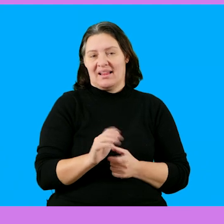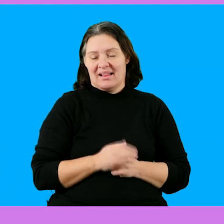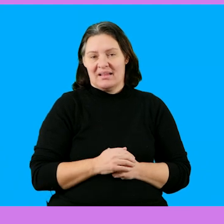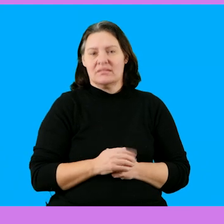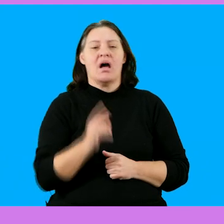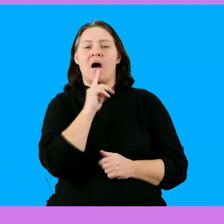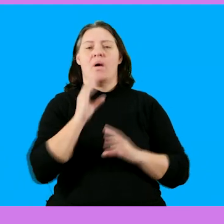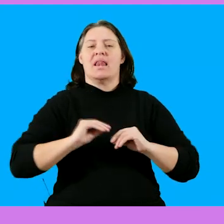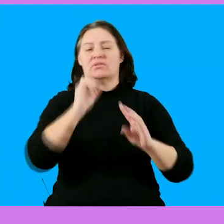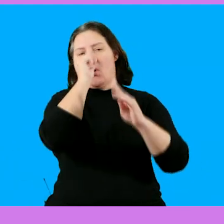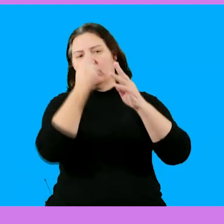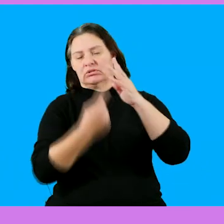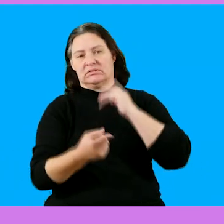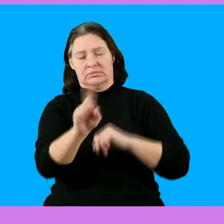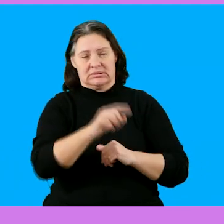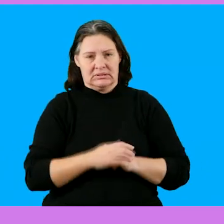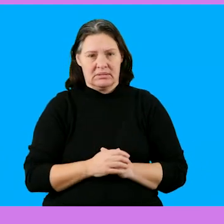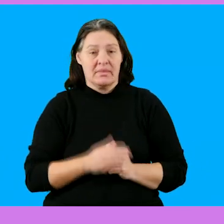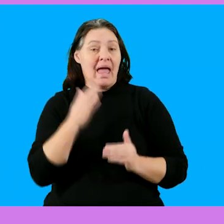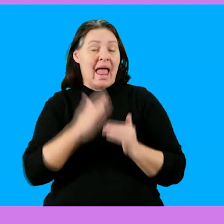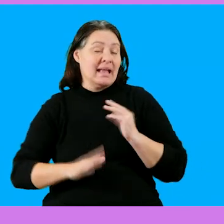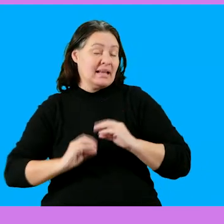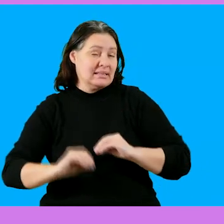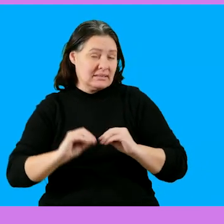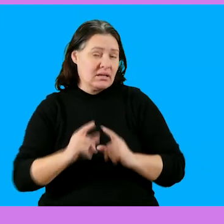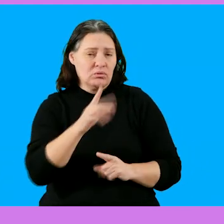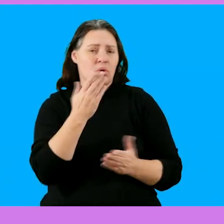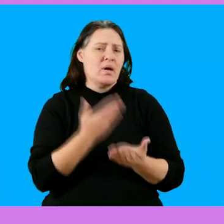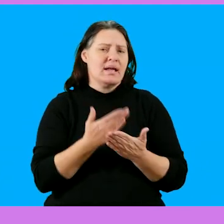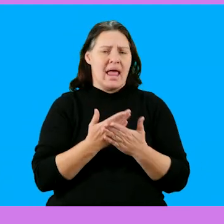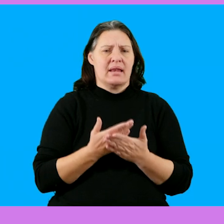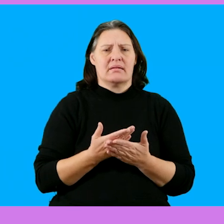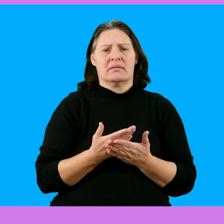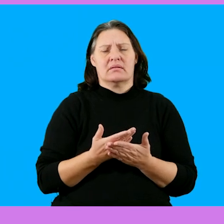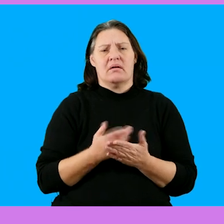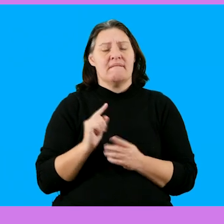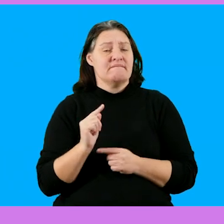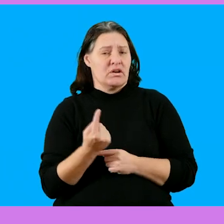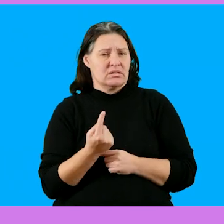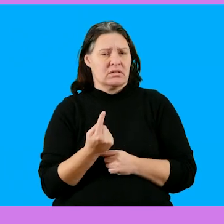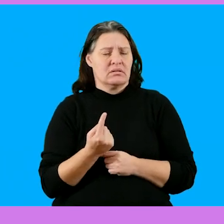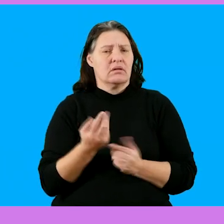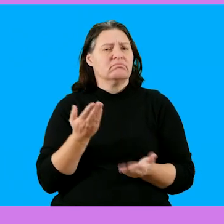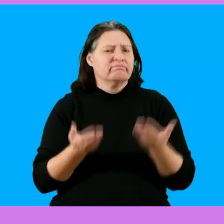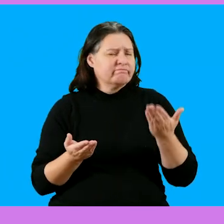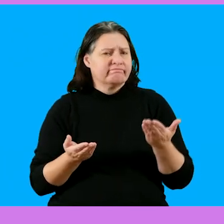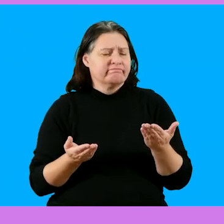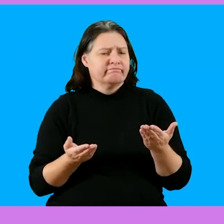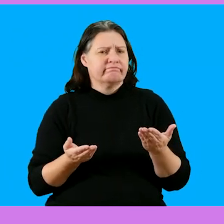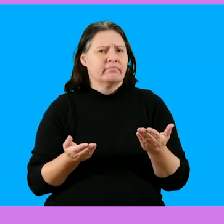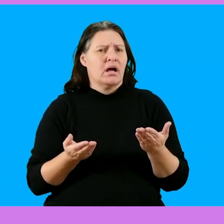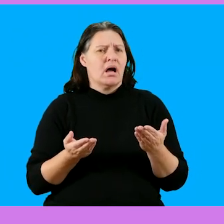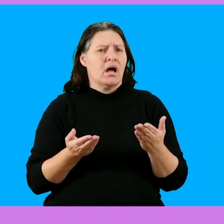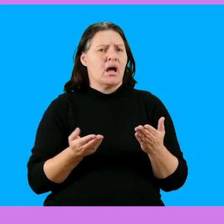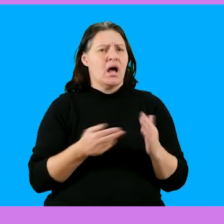So what are our lesson objectives? So by the end of this lesson, you should be able to, first of all, differentiate